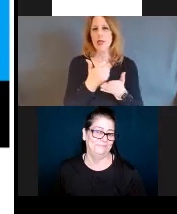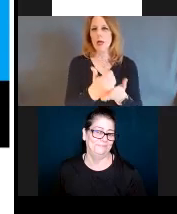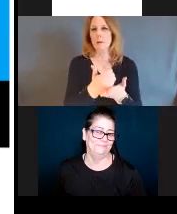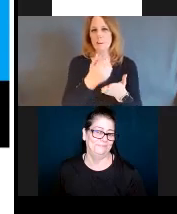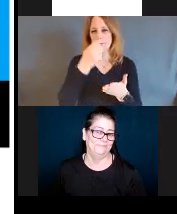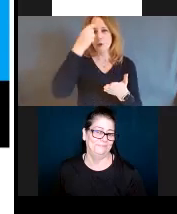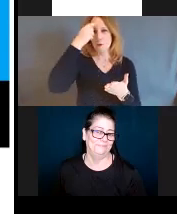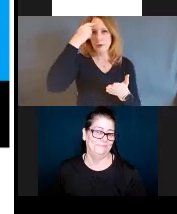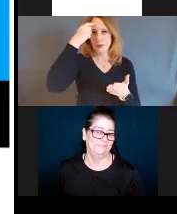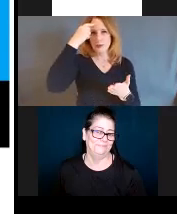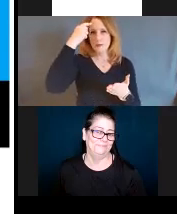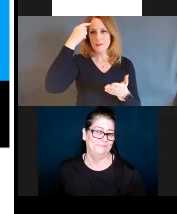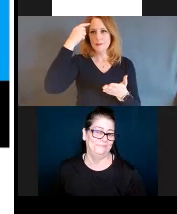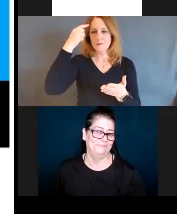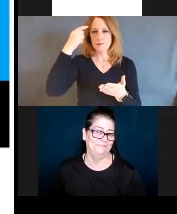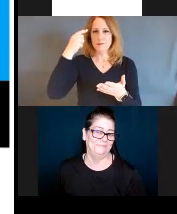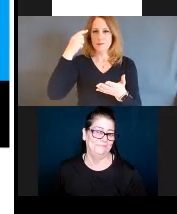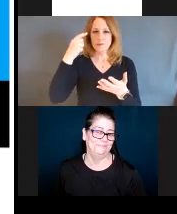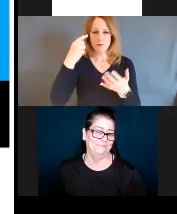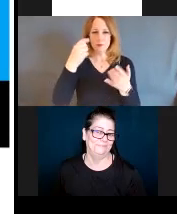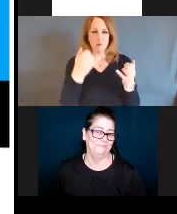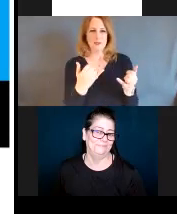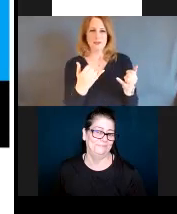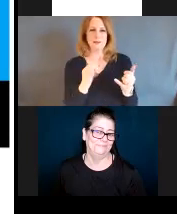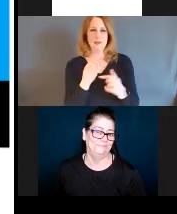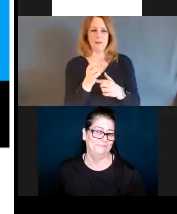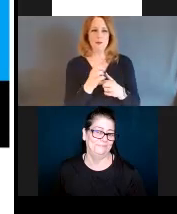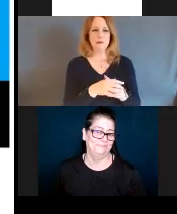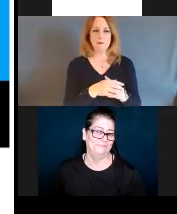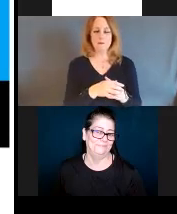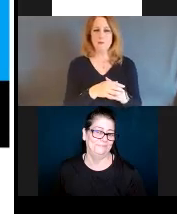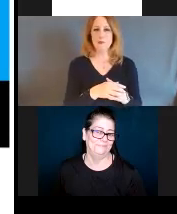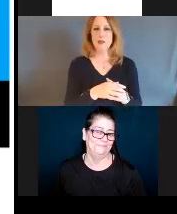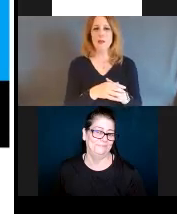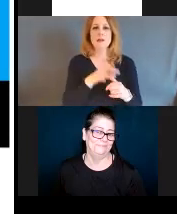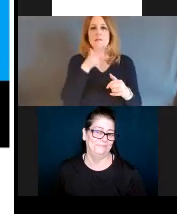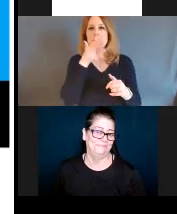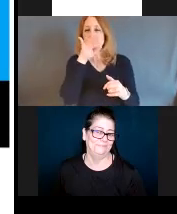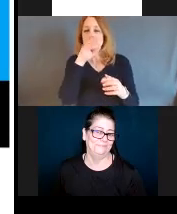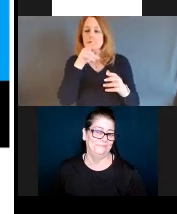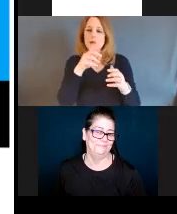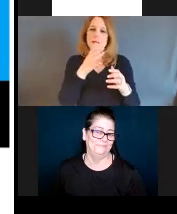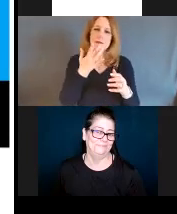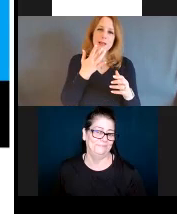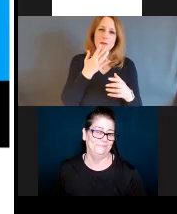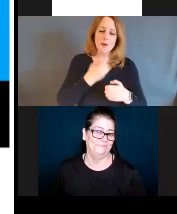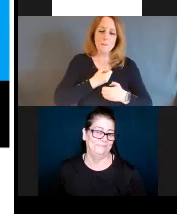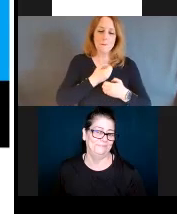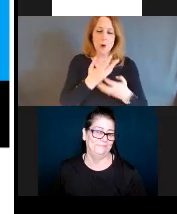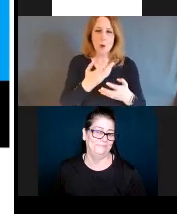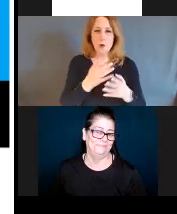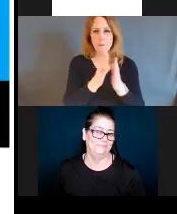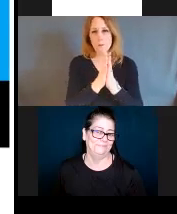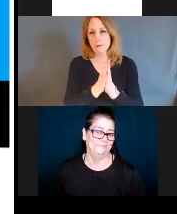mind is in that present moment. Reciting a favorite poem, scripture or prayer, all of those